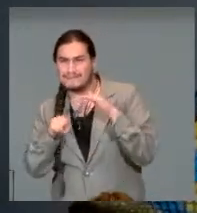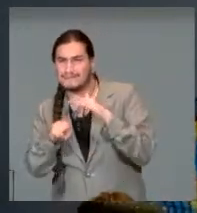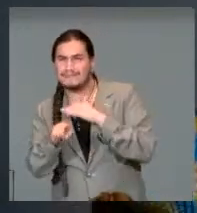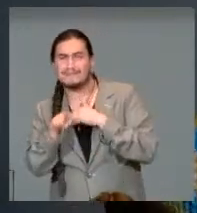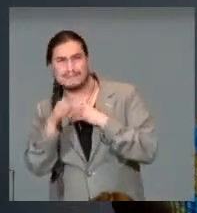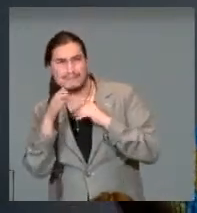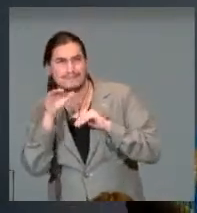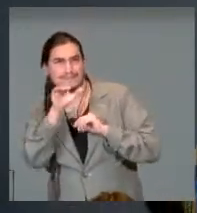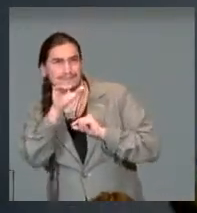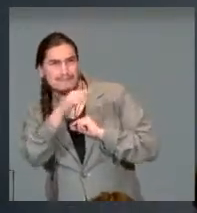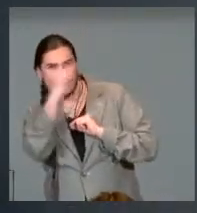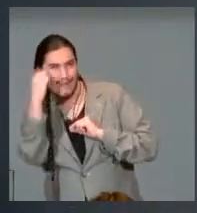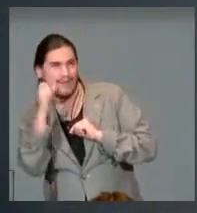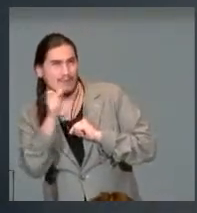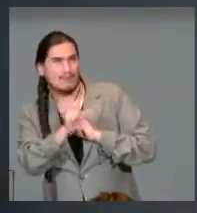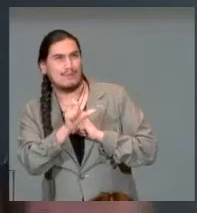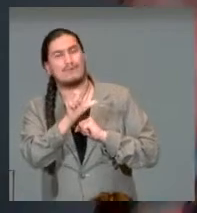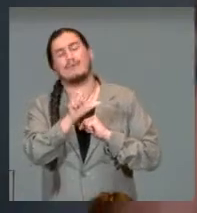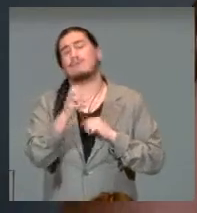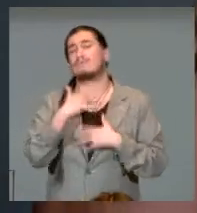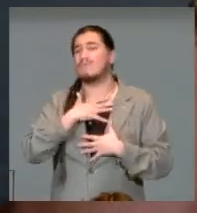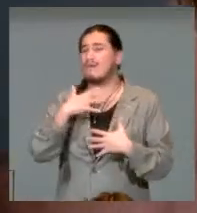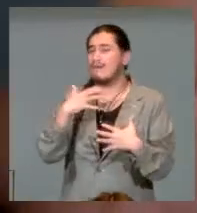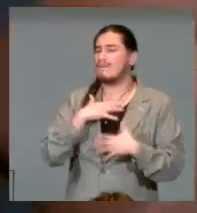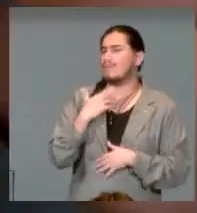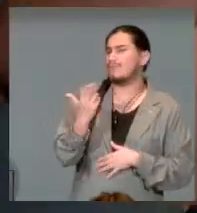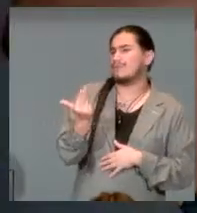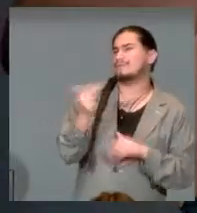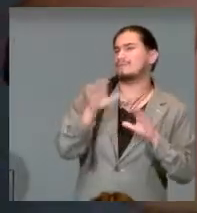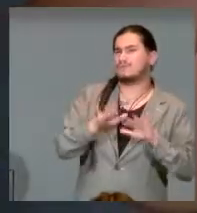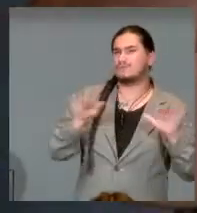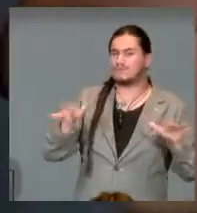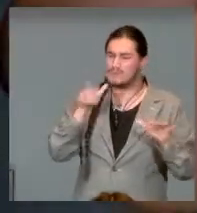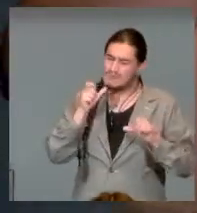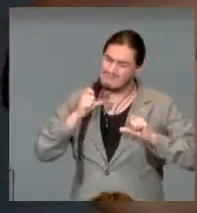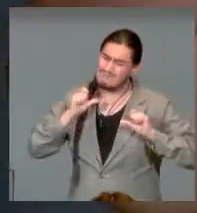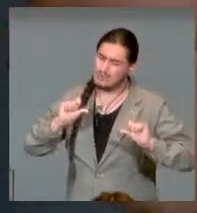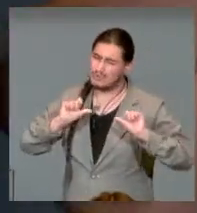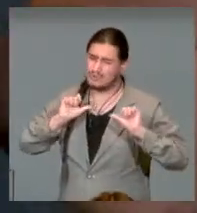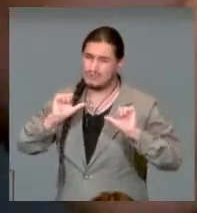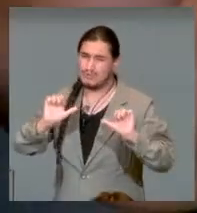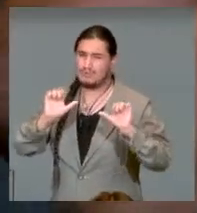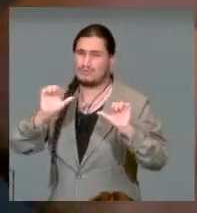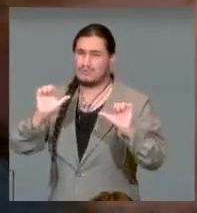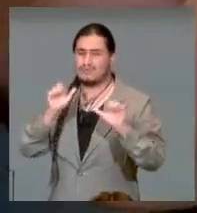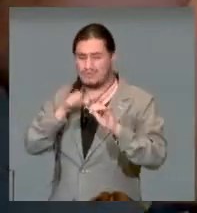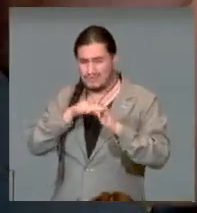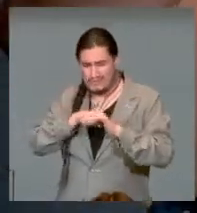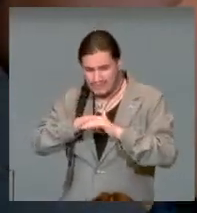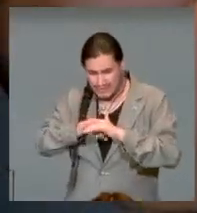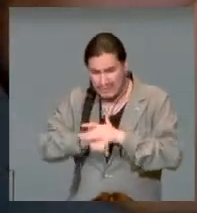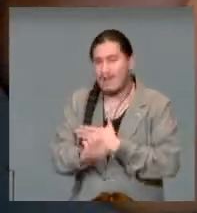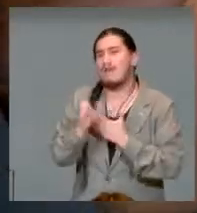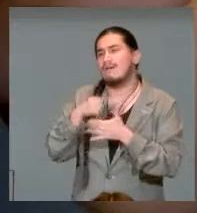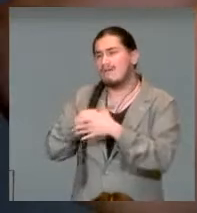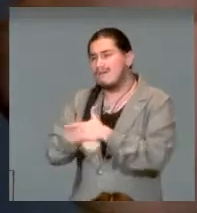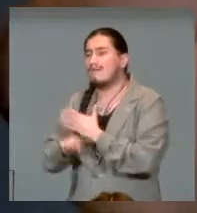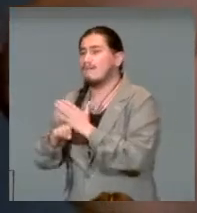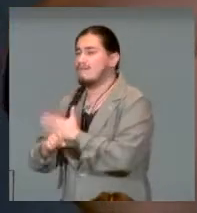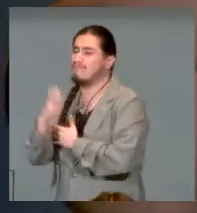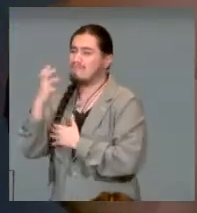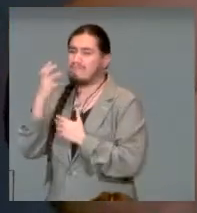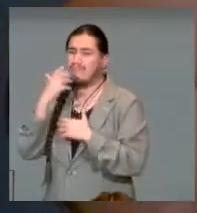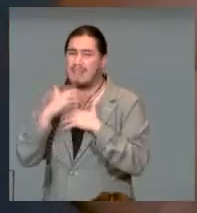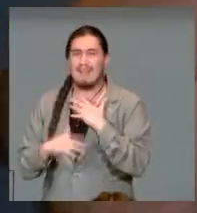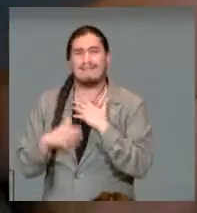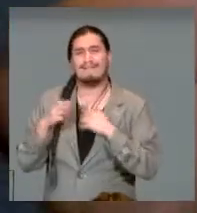girl. The breath is 13 children that push themselves out of her body like beautiful bloody fists,